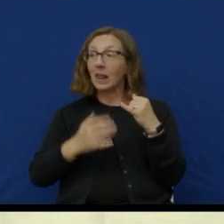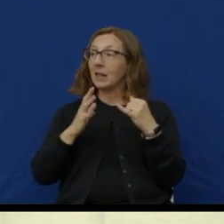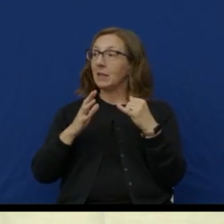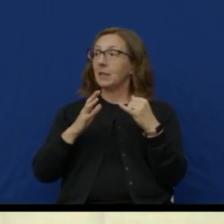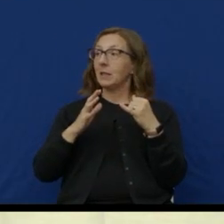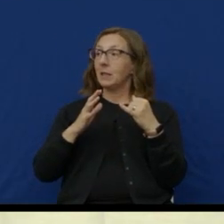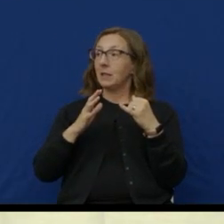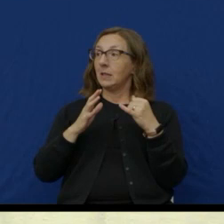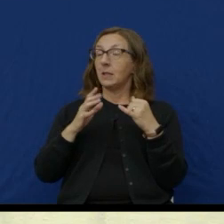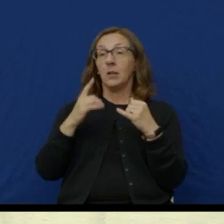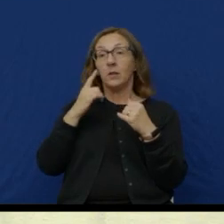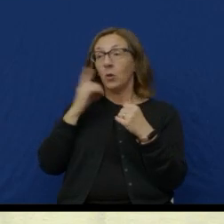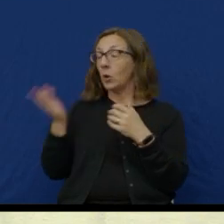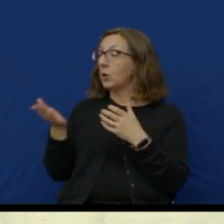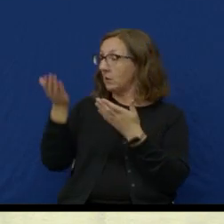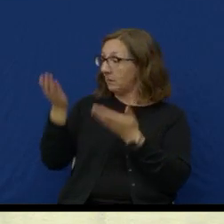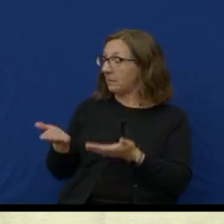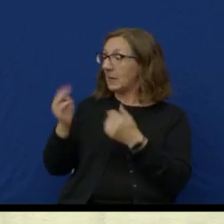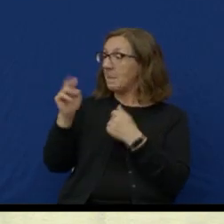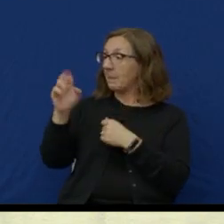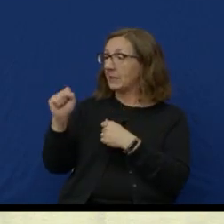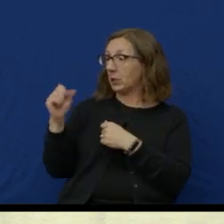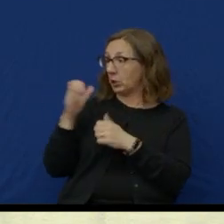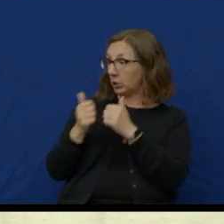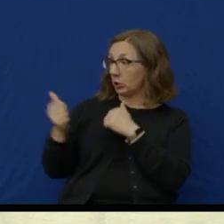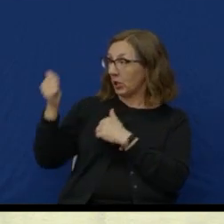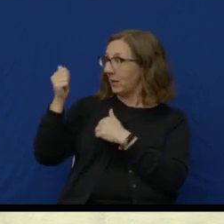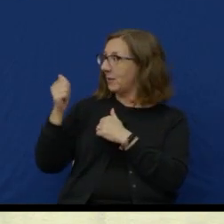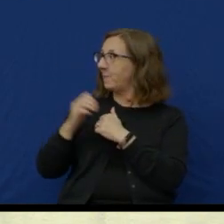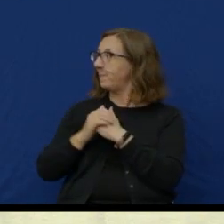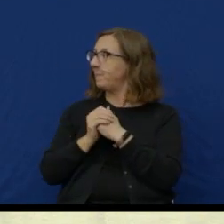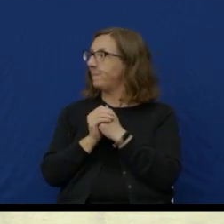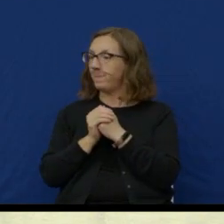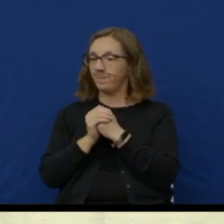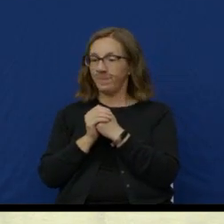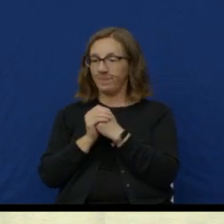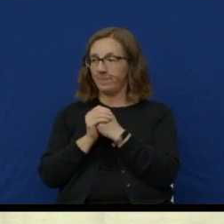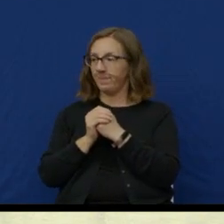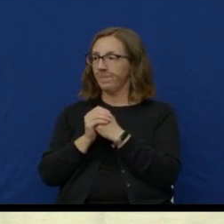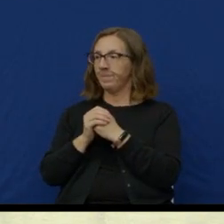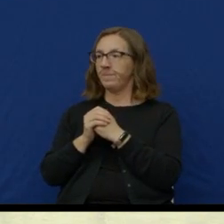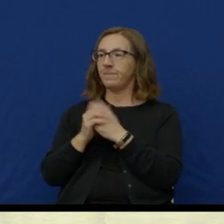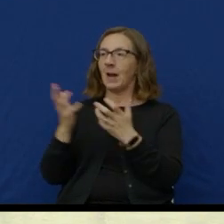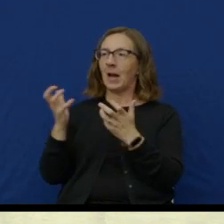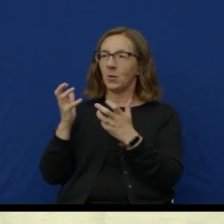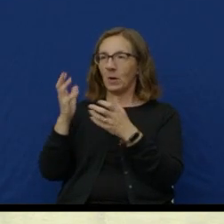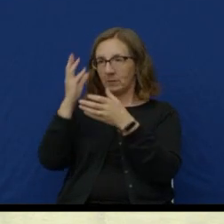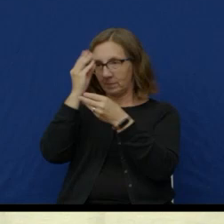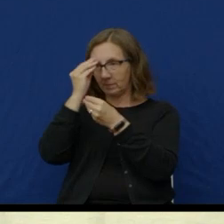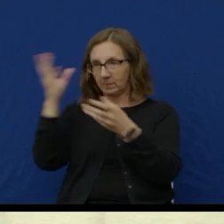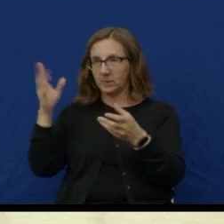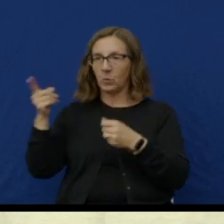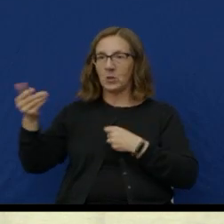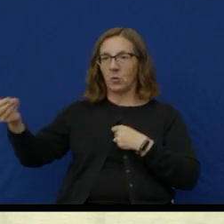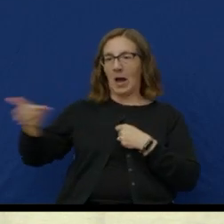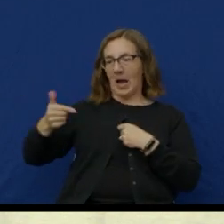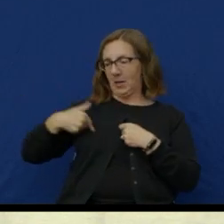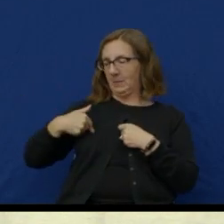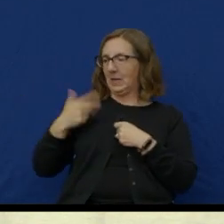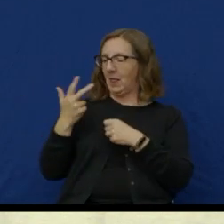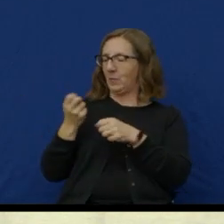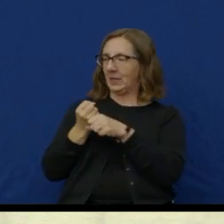on reflection of yesterday and my tenure here at the department, I just wanted to note that when you hired me 3 years